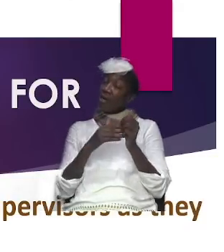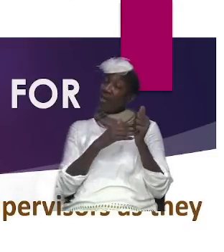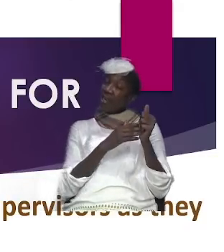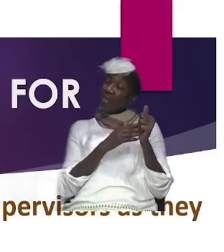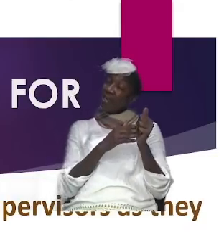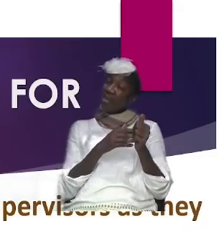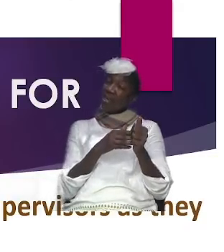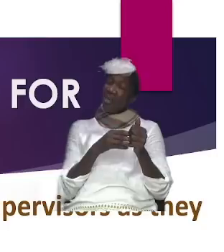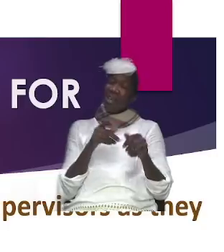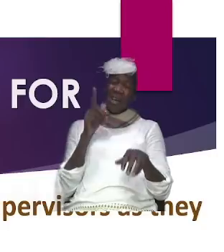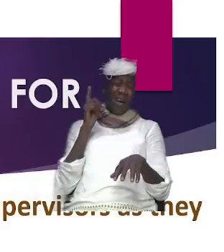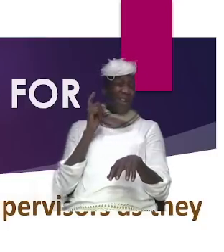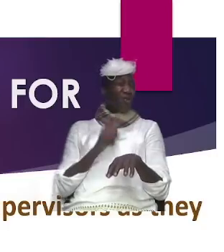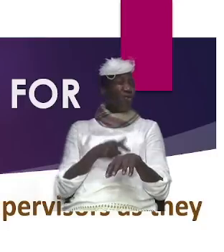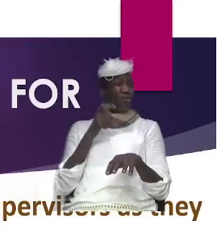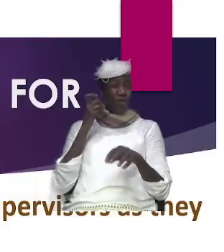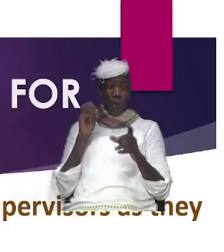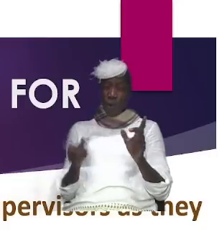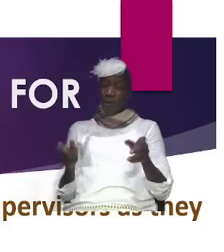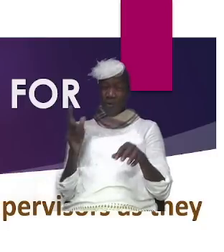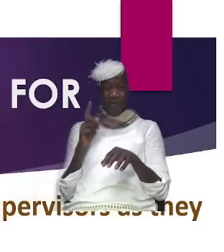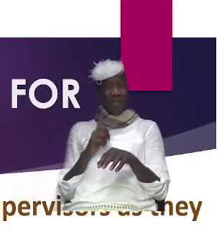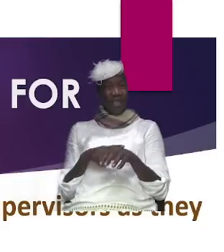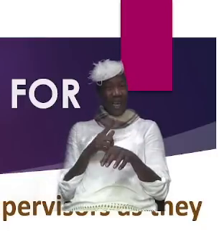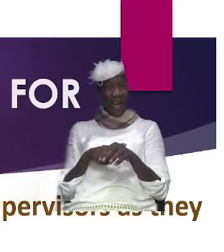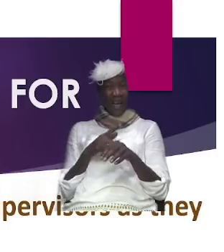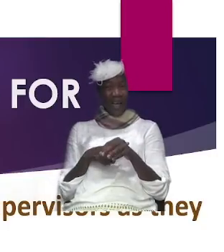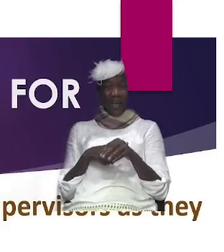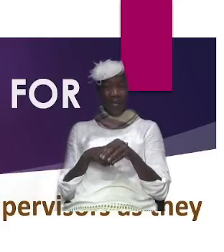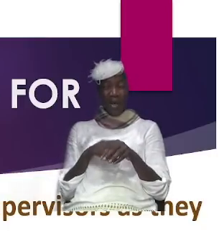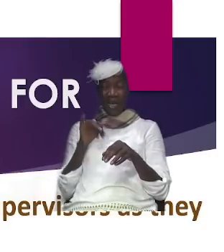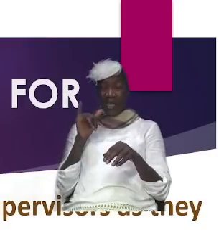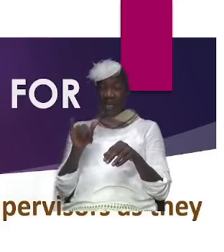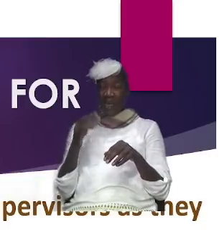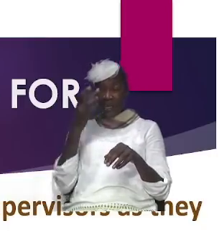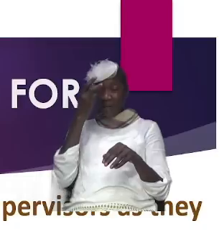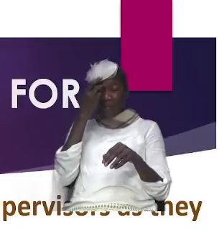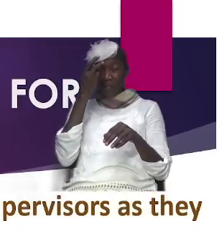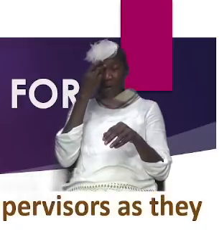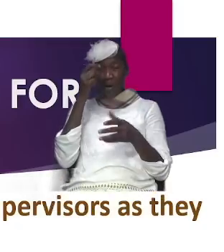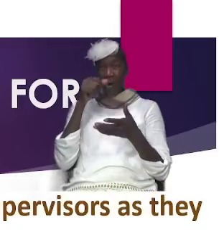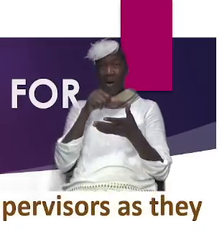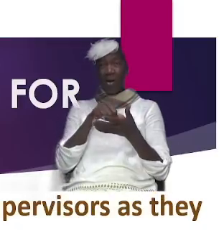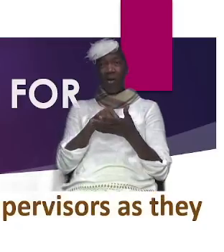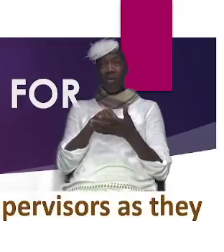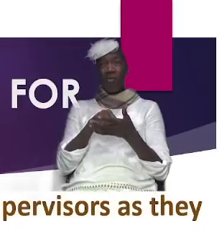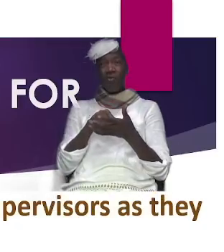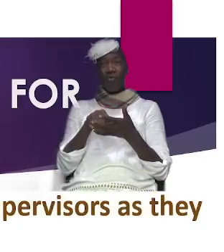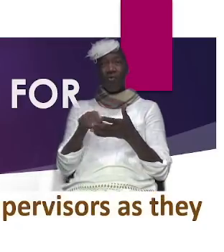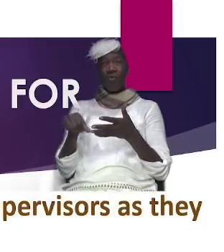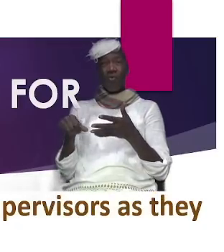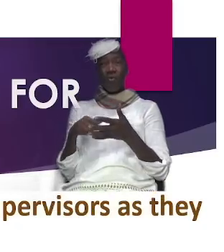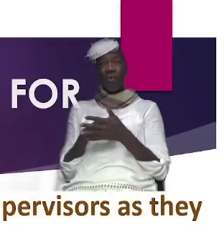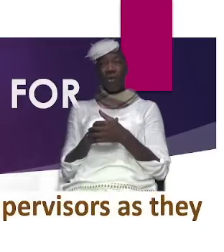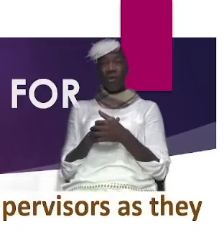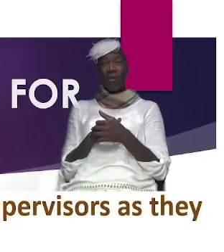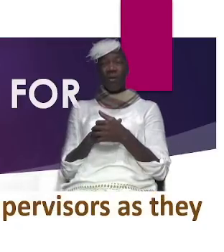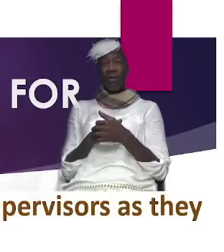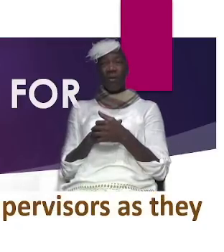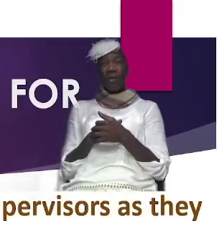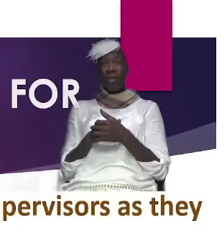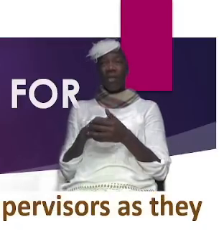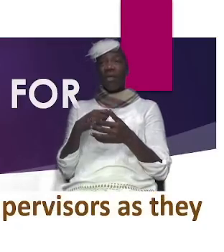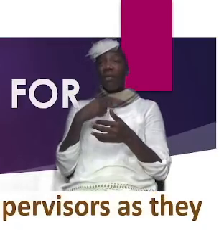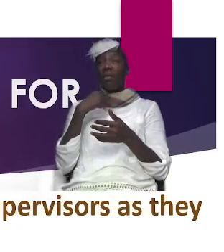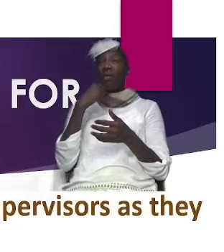tough time, a tough day. And yet Paul wrote to the saints